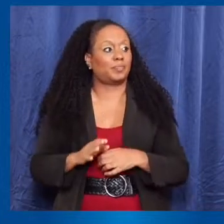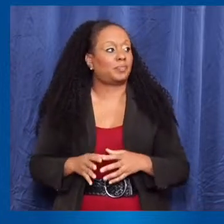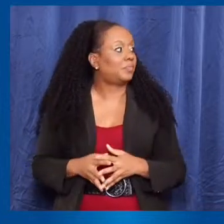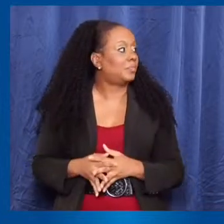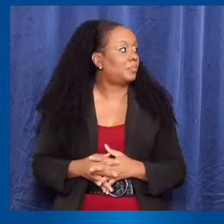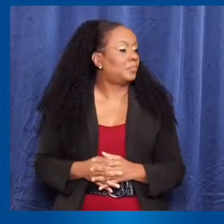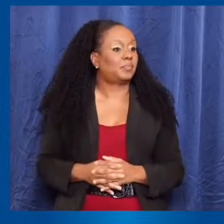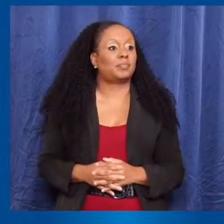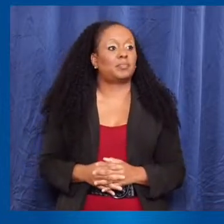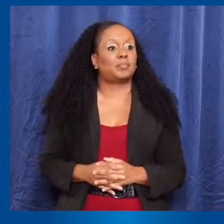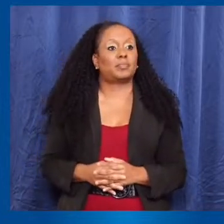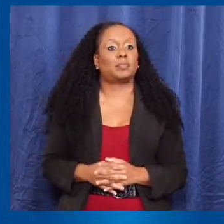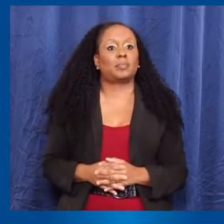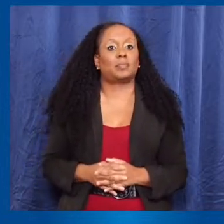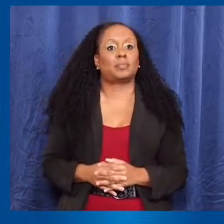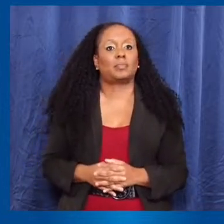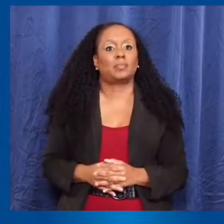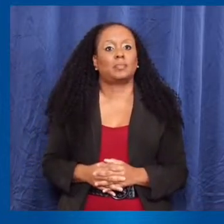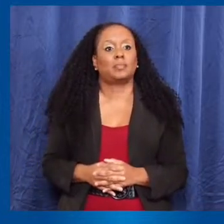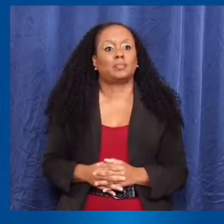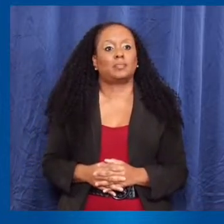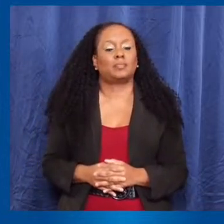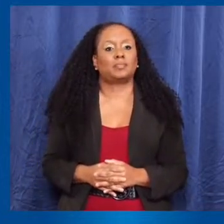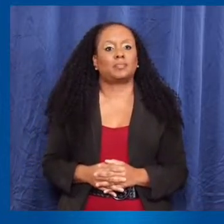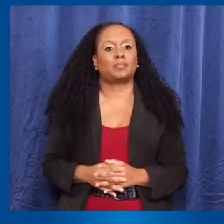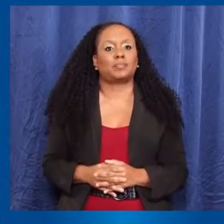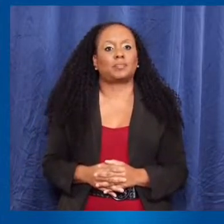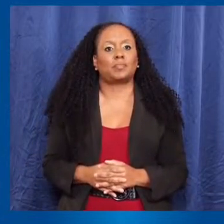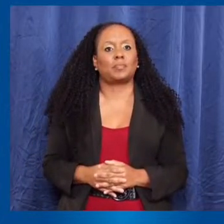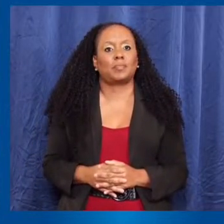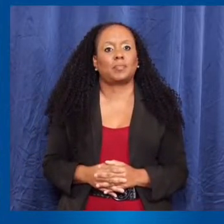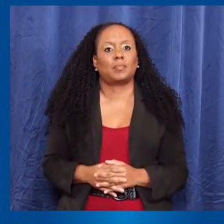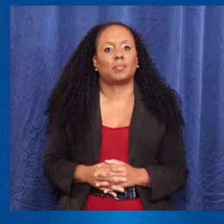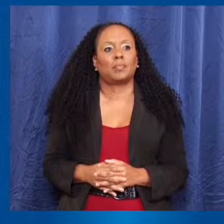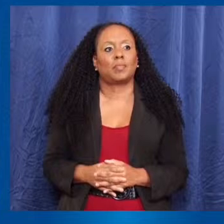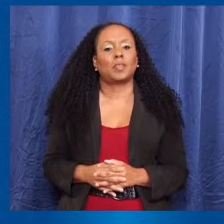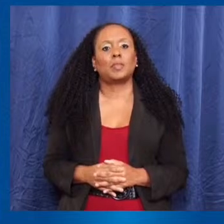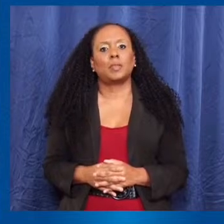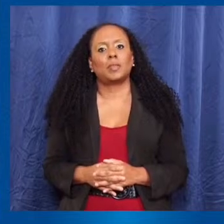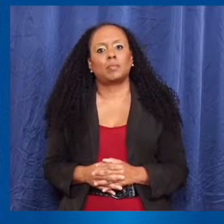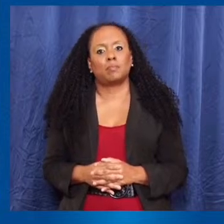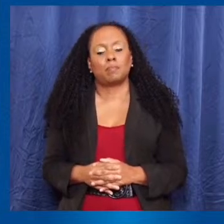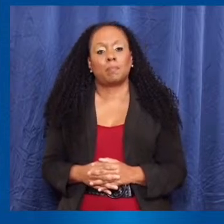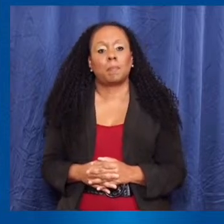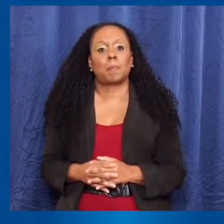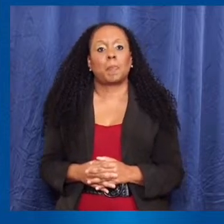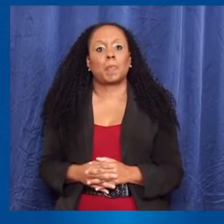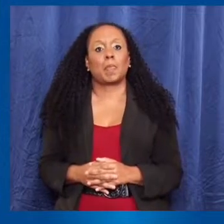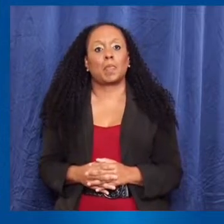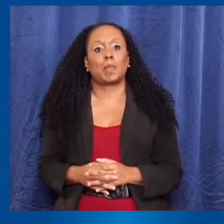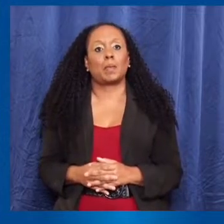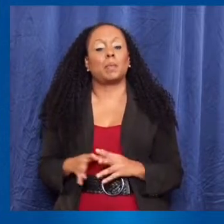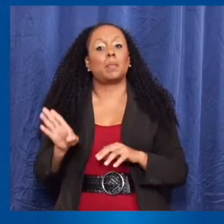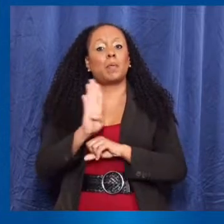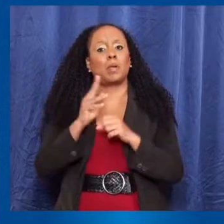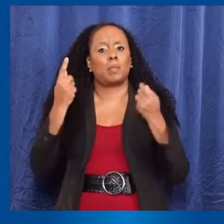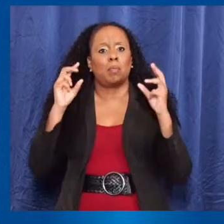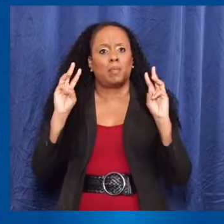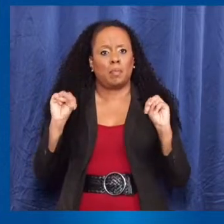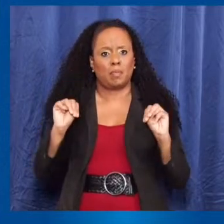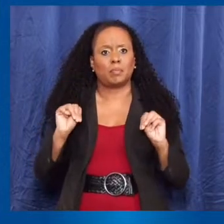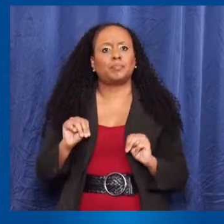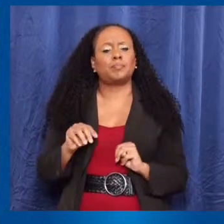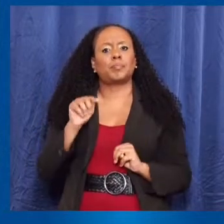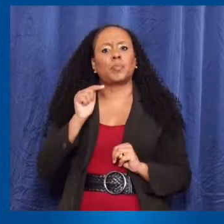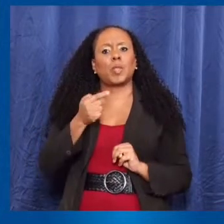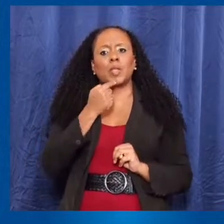Minister, we know that you hold strength eternal, but how confident are you now that France has clearly stated its